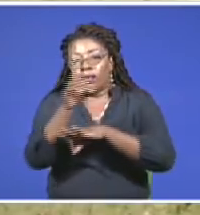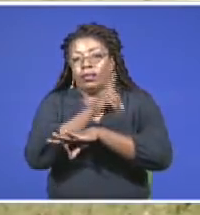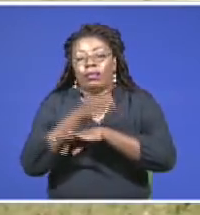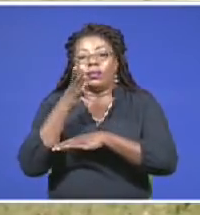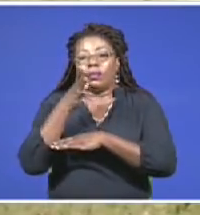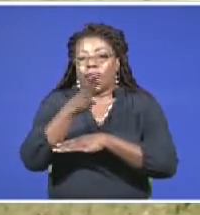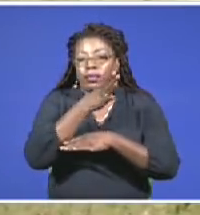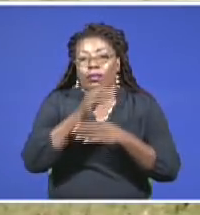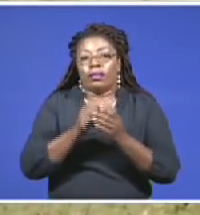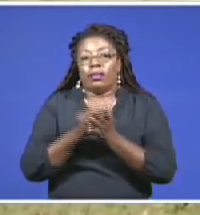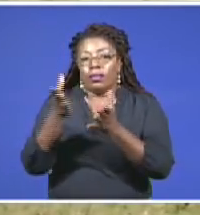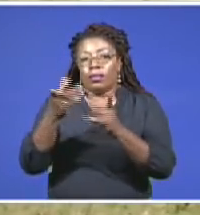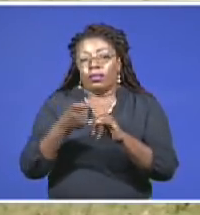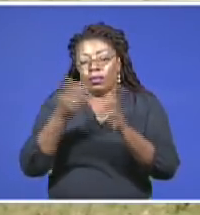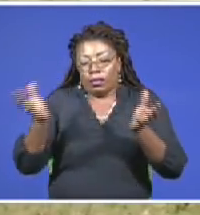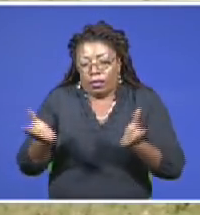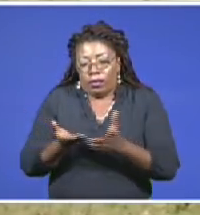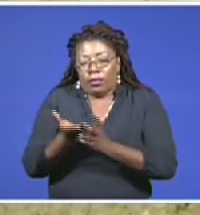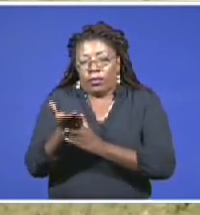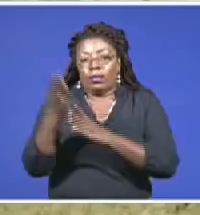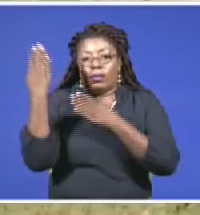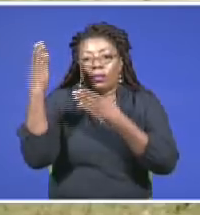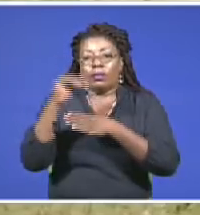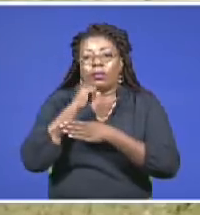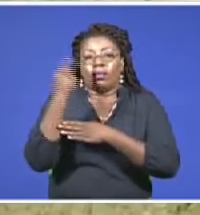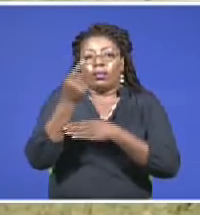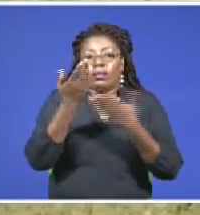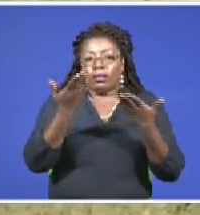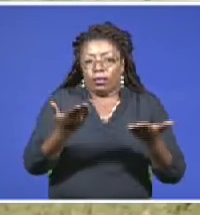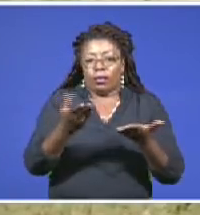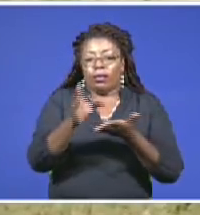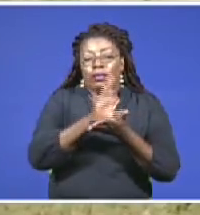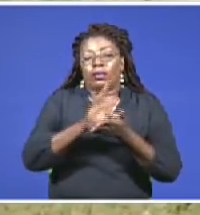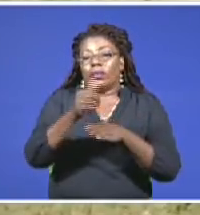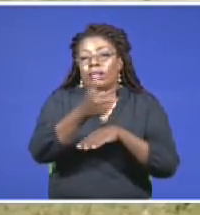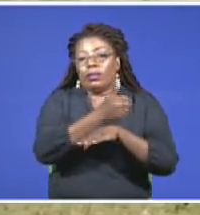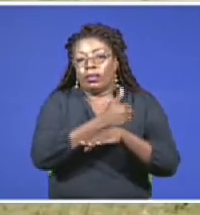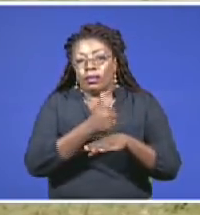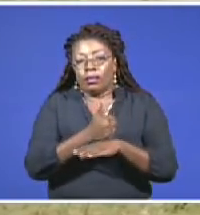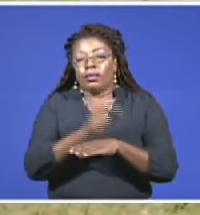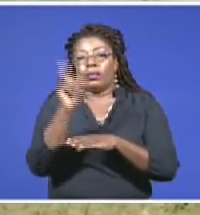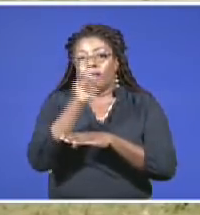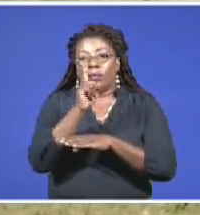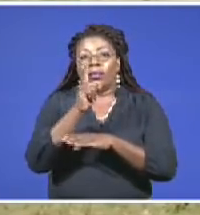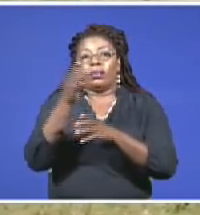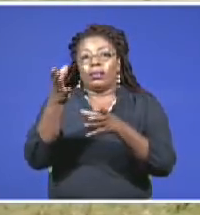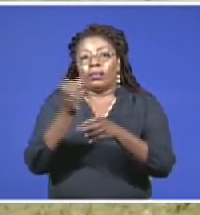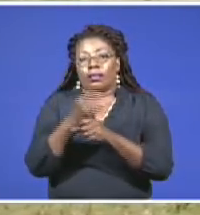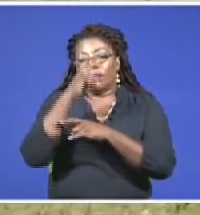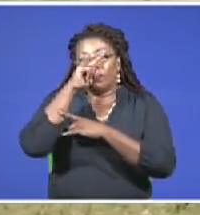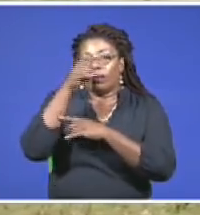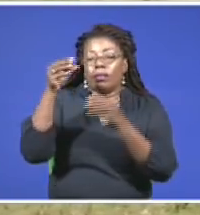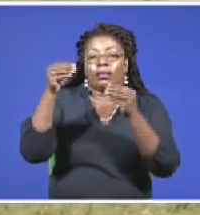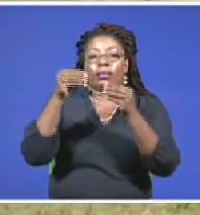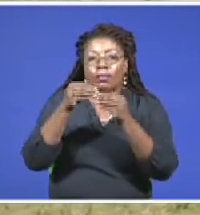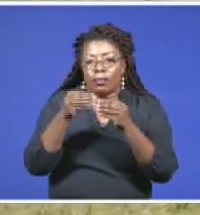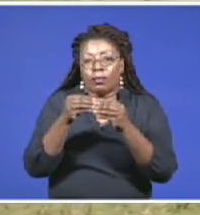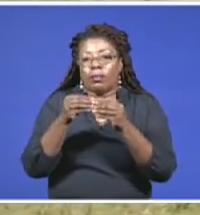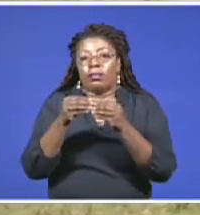really want to encourage throughout the Bahamas, not only in the community here of Central Andros, but where we can have the kids more involved in